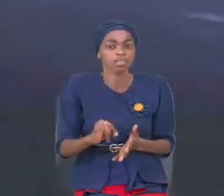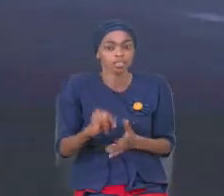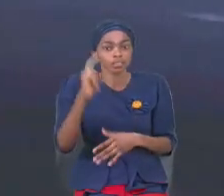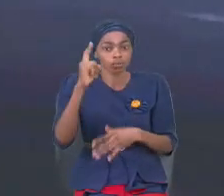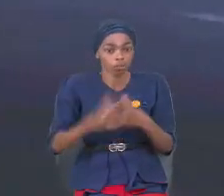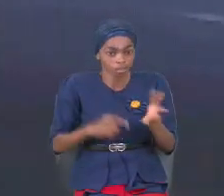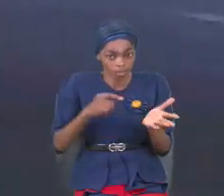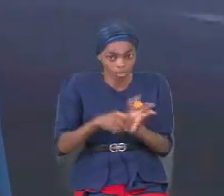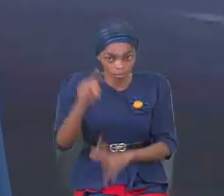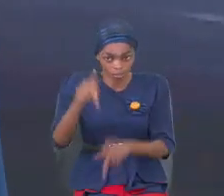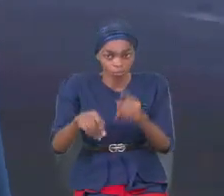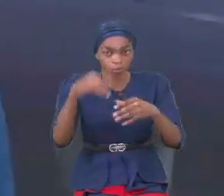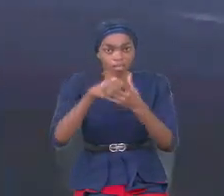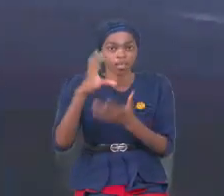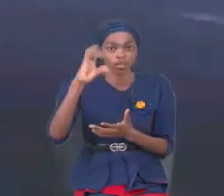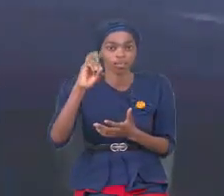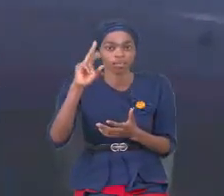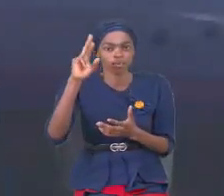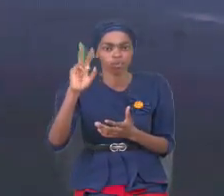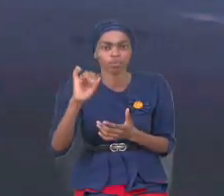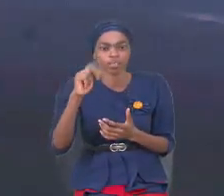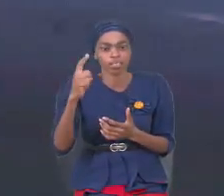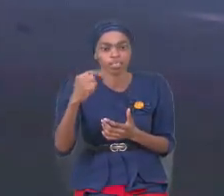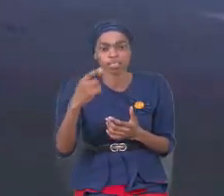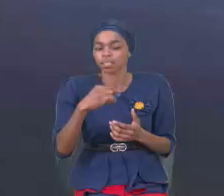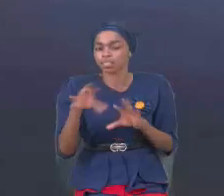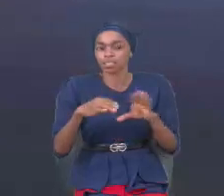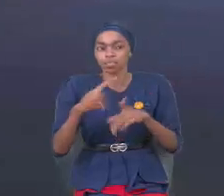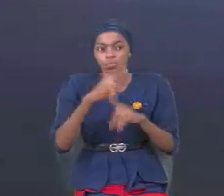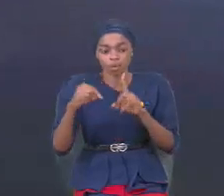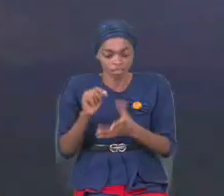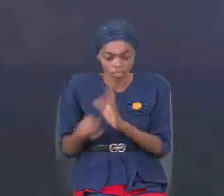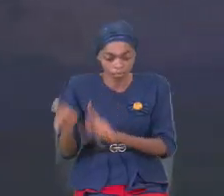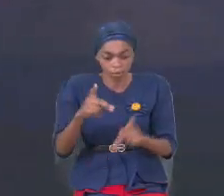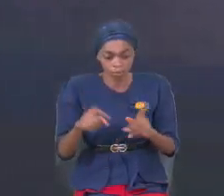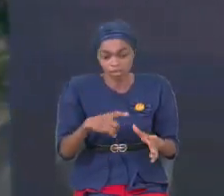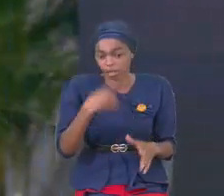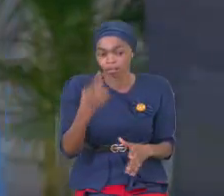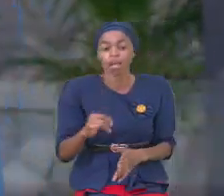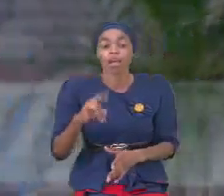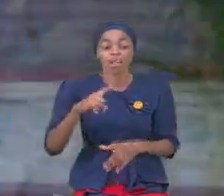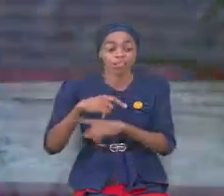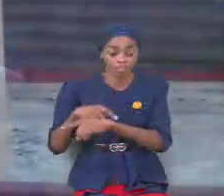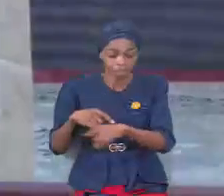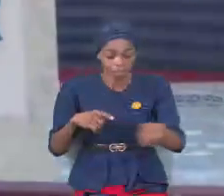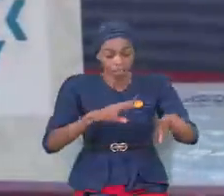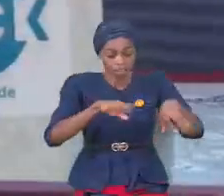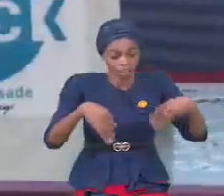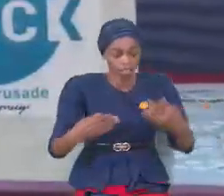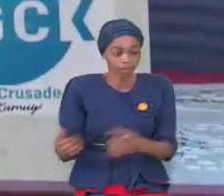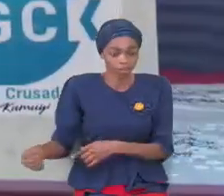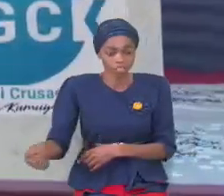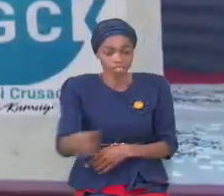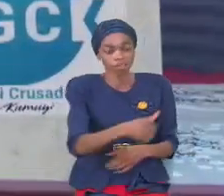gave themselves unto the Lord and unto us by the will of God. And you give yourself